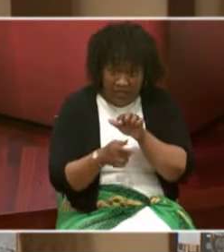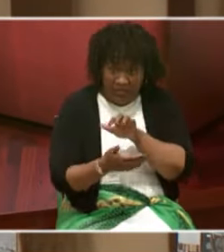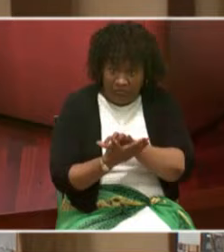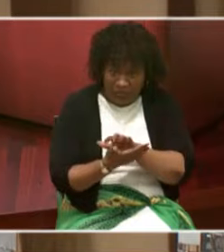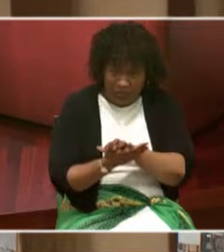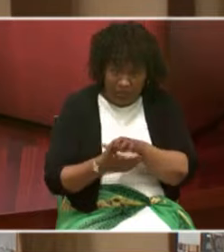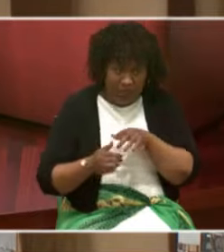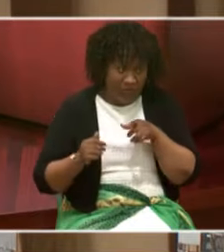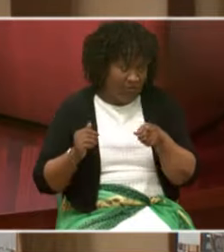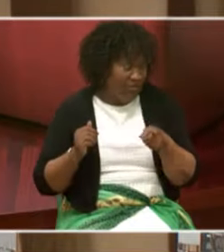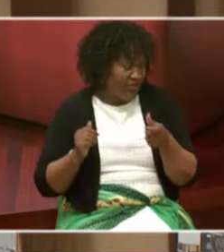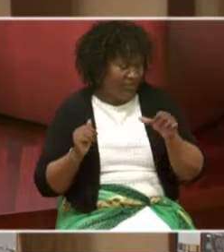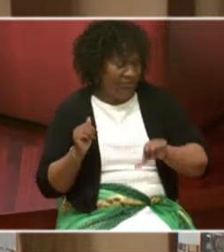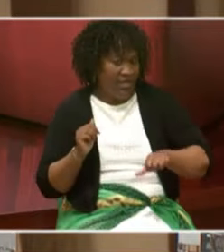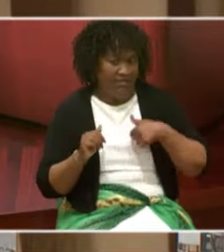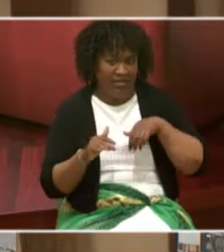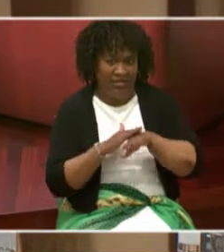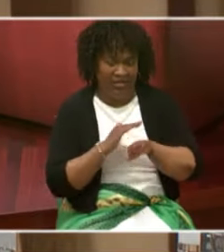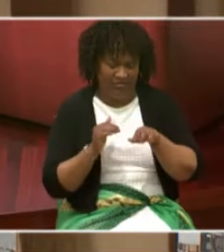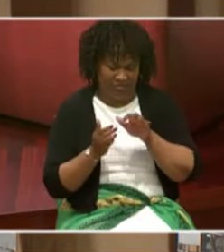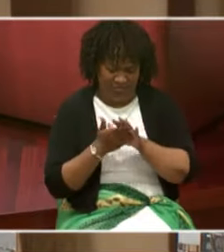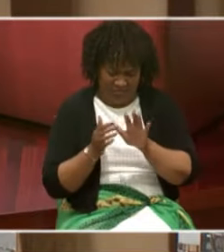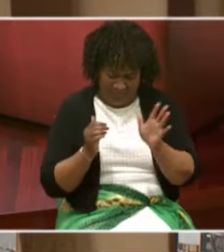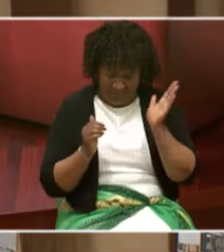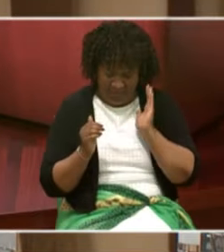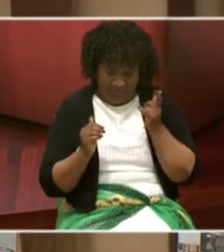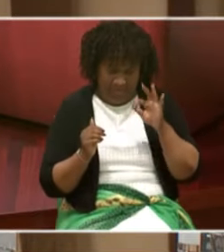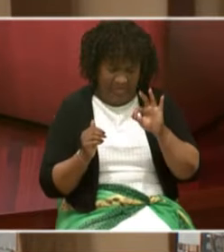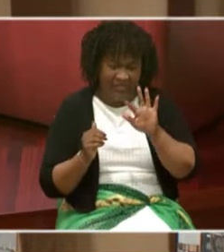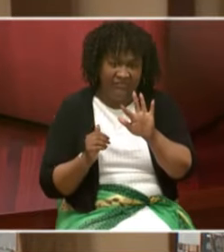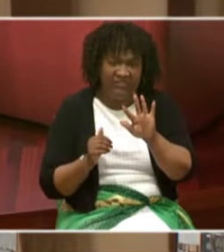I'd like to see the president, and it's not the president alone,